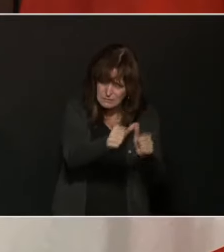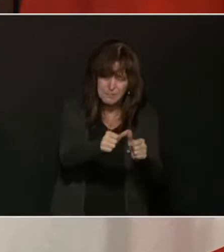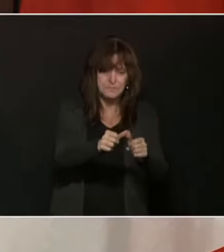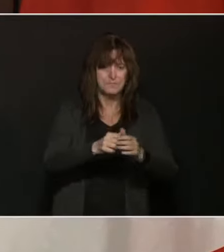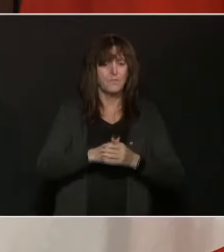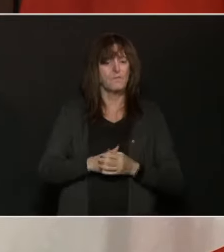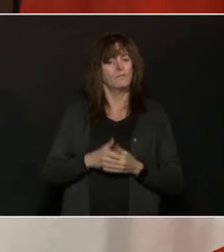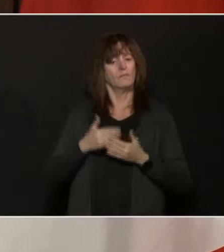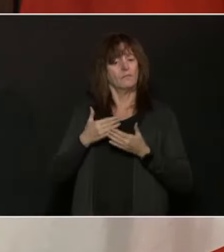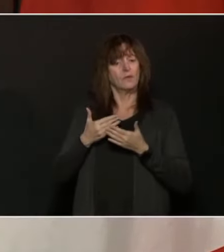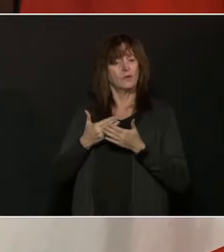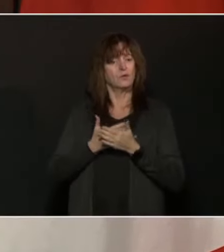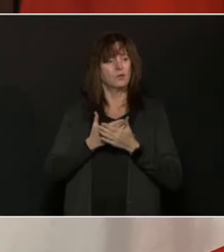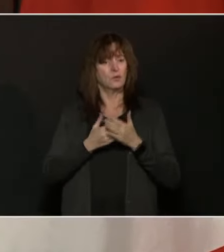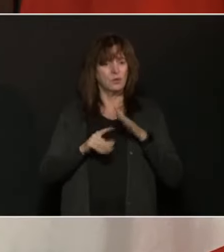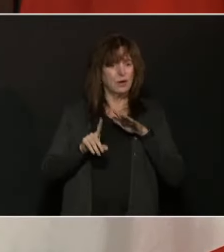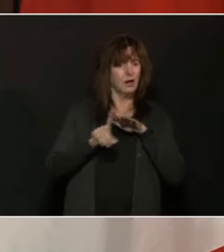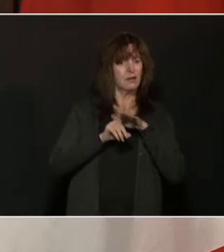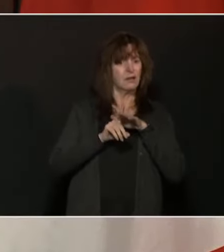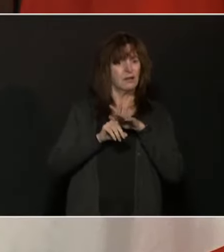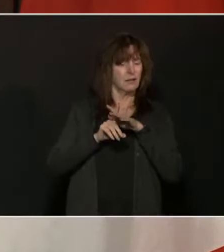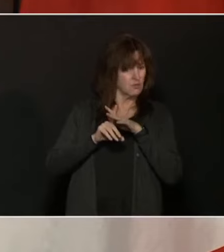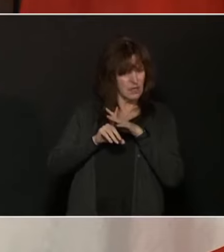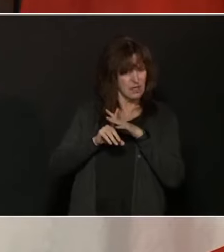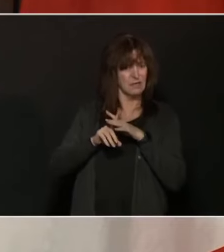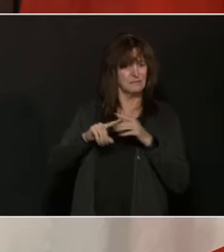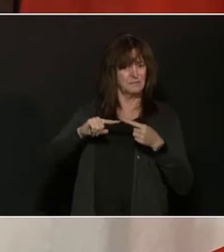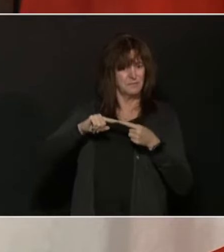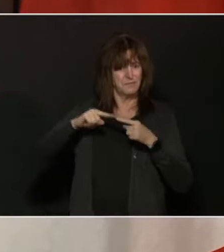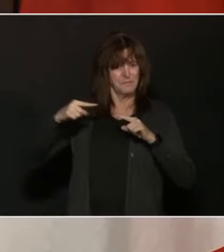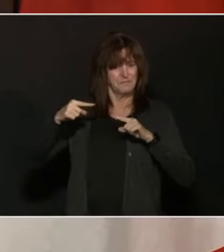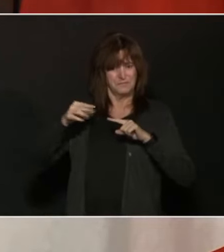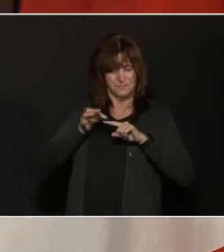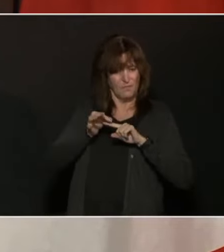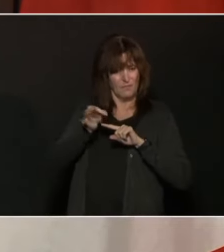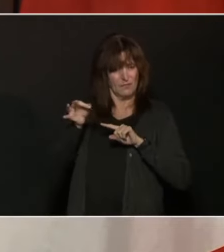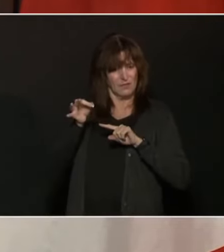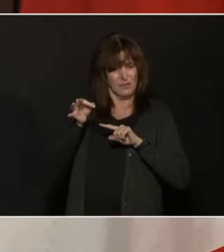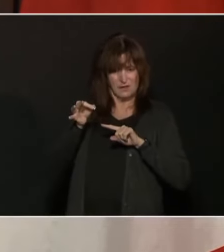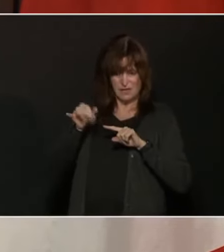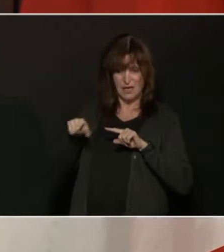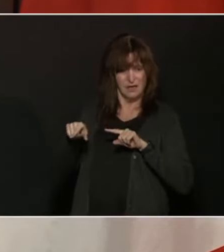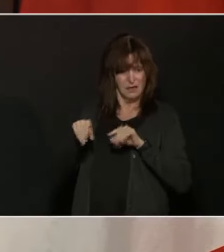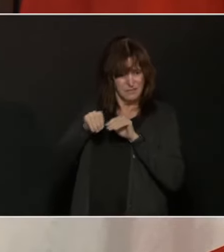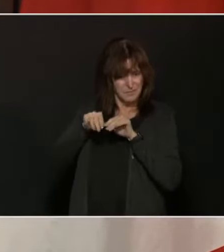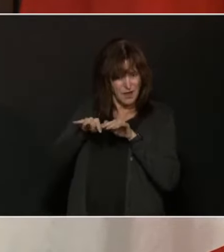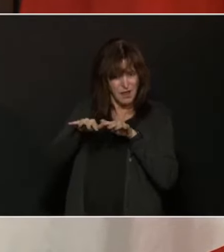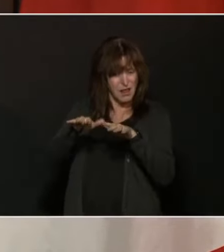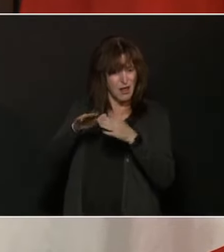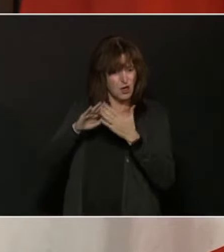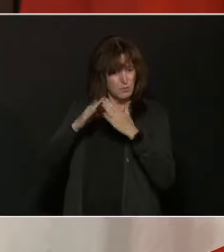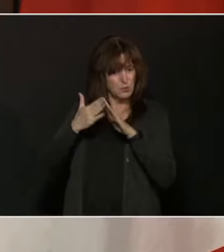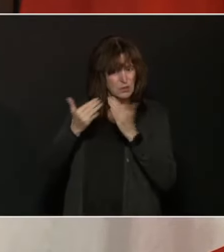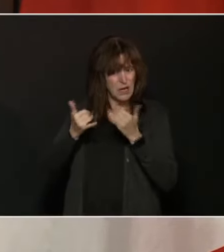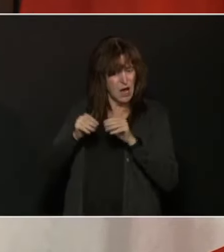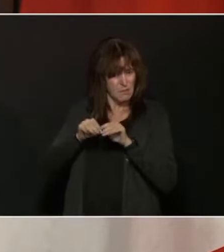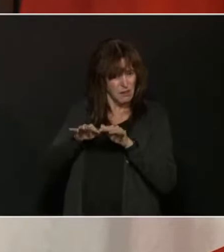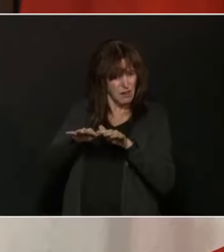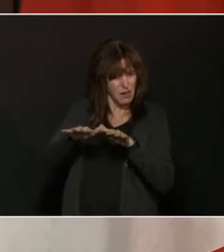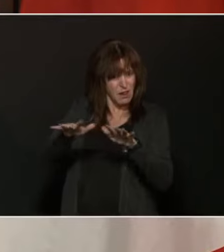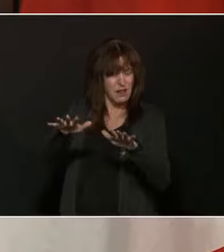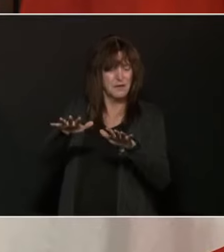mutated SARS-CoV-2 virus, are clearly spreading in the community and will likely be the dominant version of the virus in